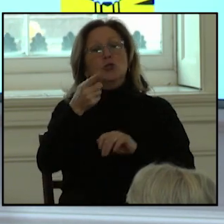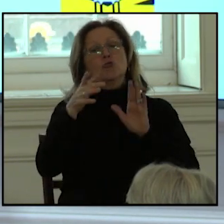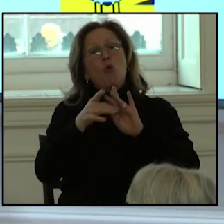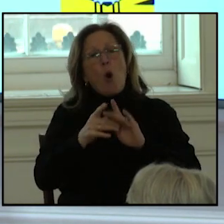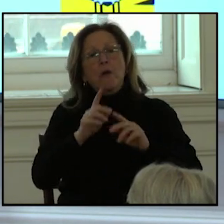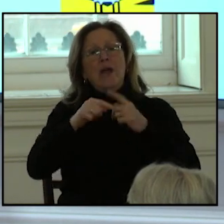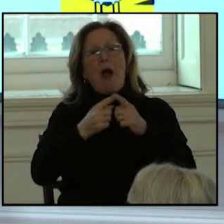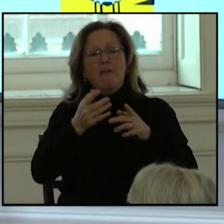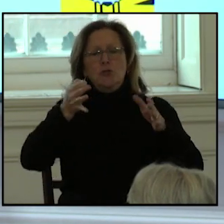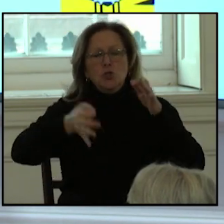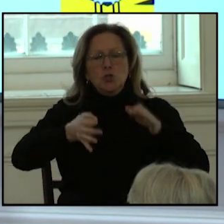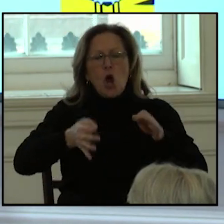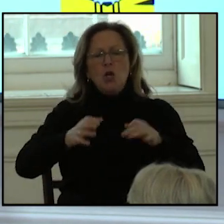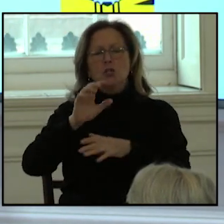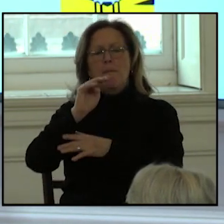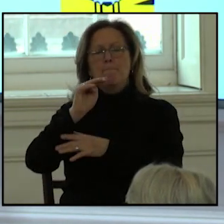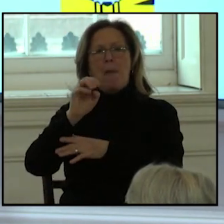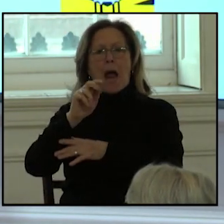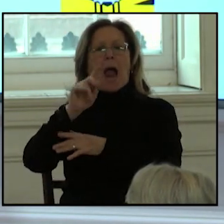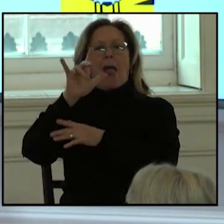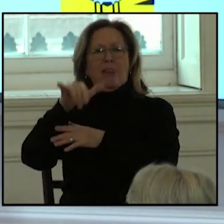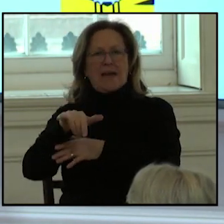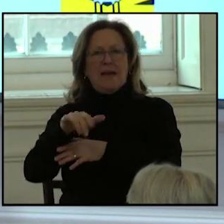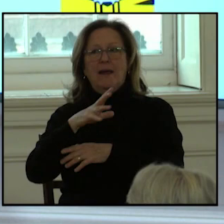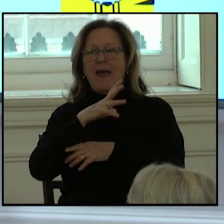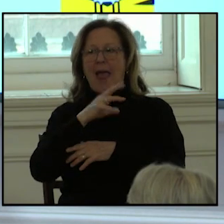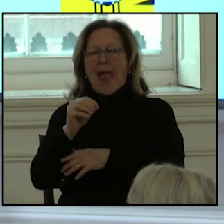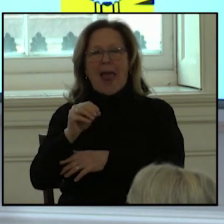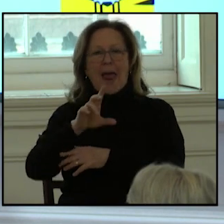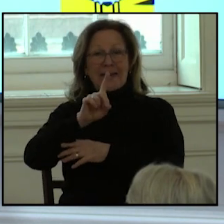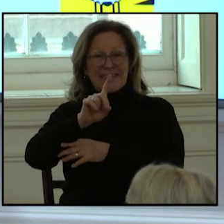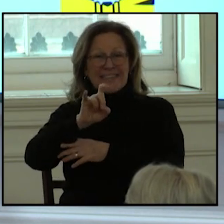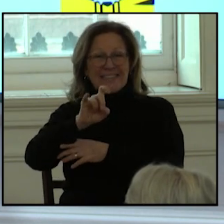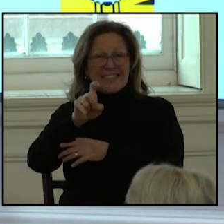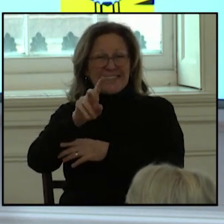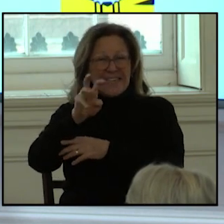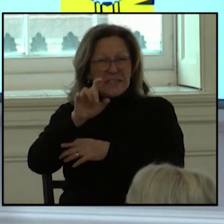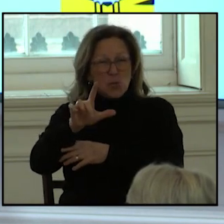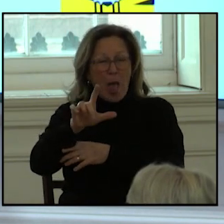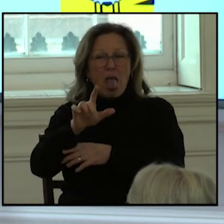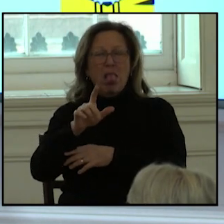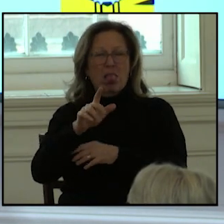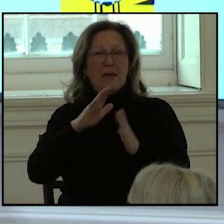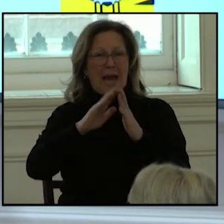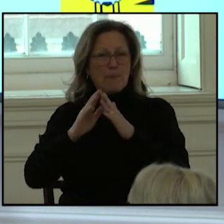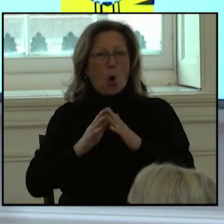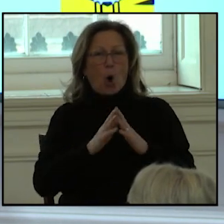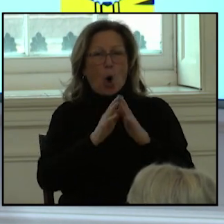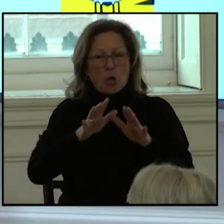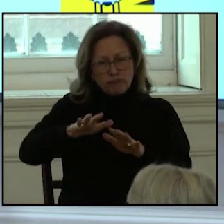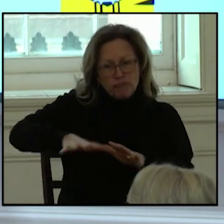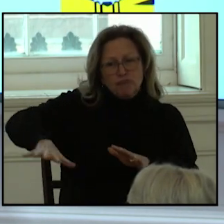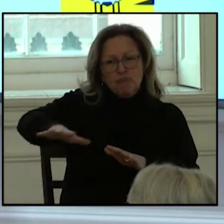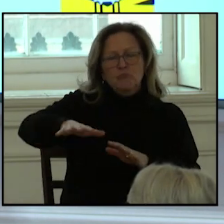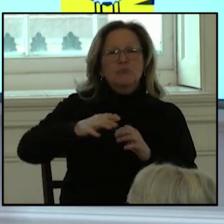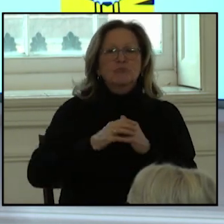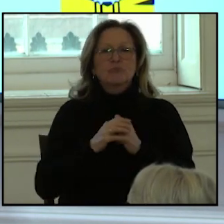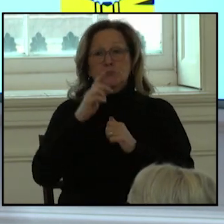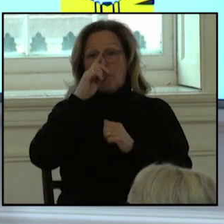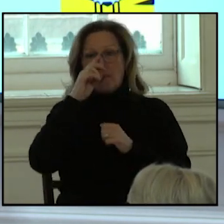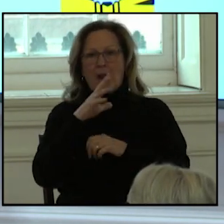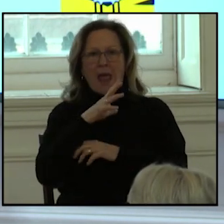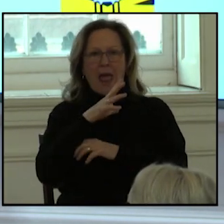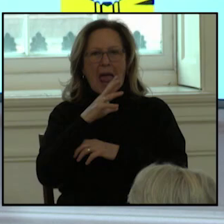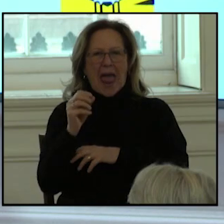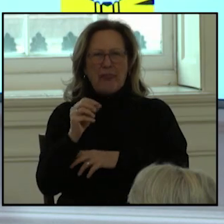the story of the family and the Dixville neighborhood, where, and it's important that it is at the Q House